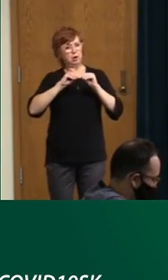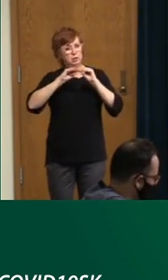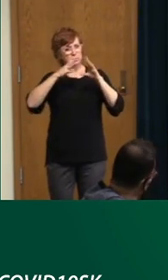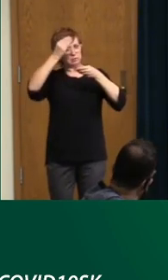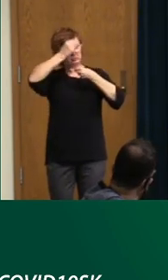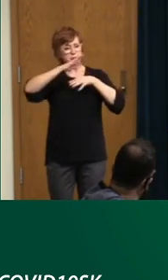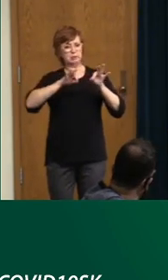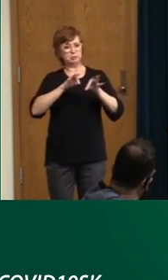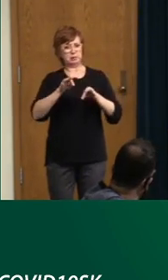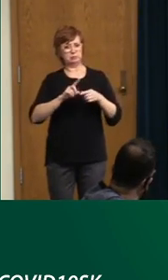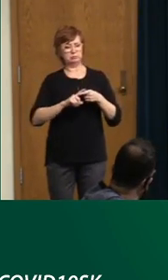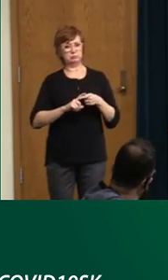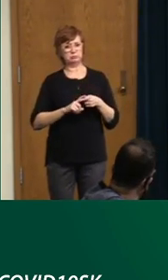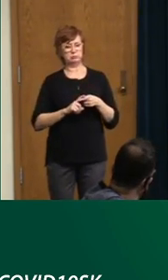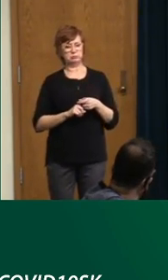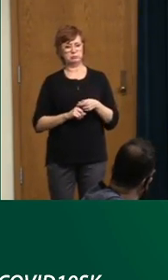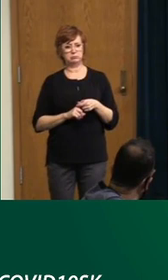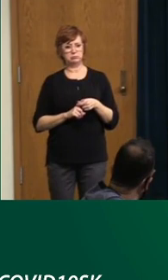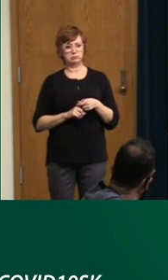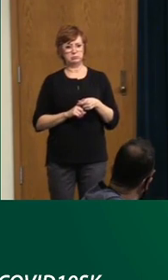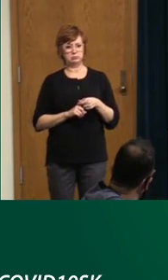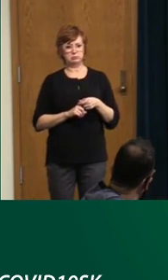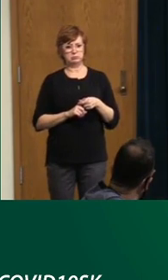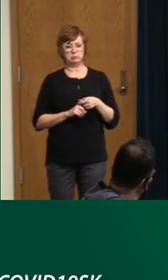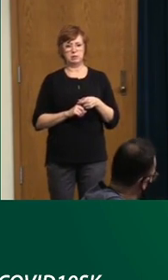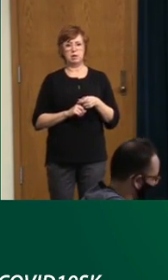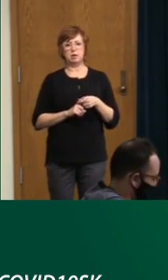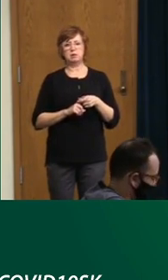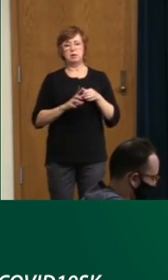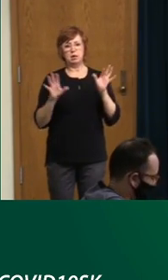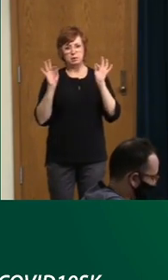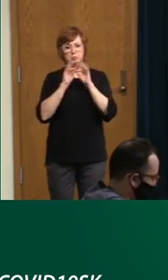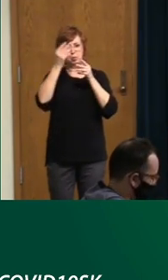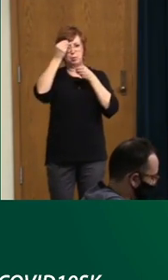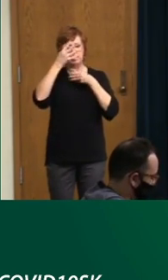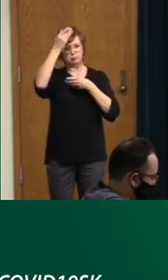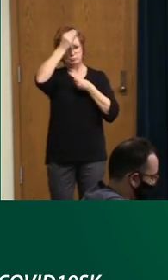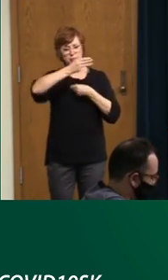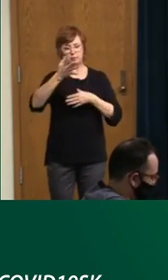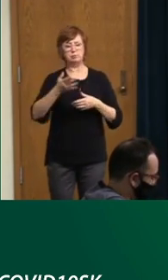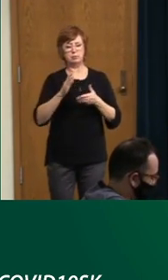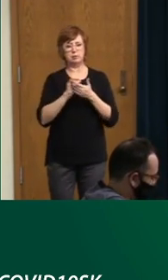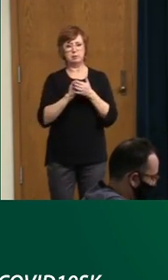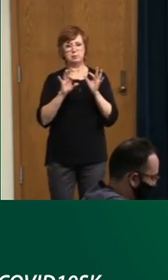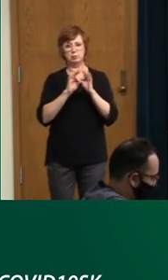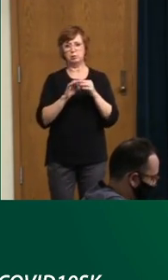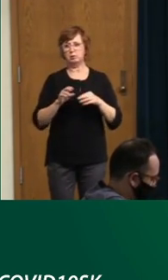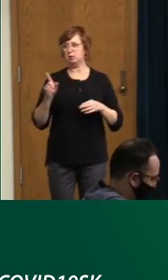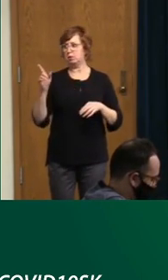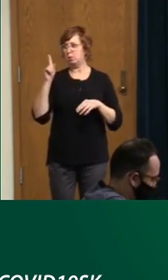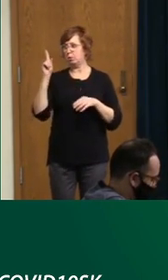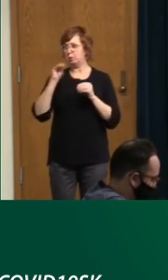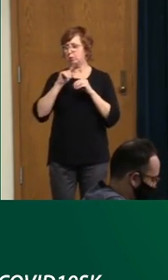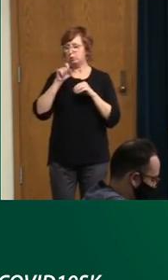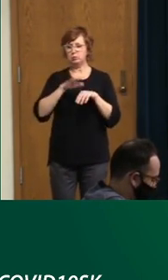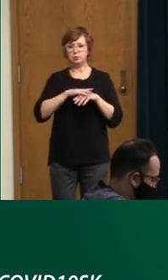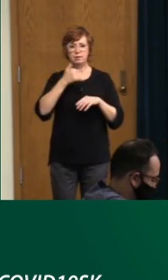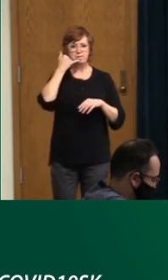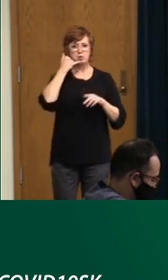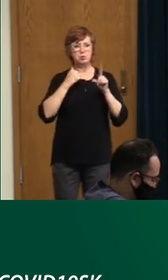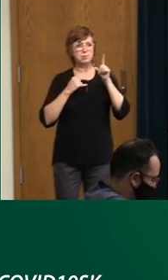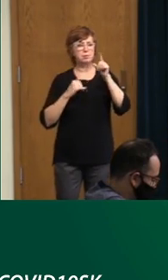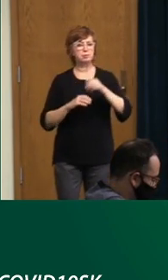people are being advised of the facts about this and why we're doing it. We'll take one more question on the